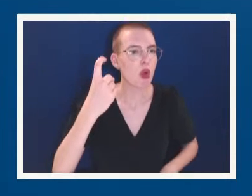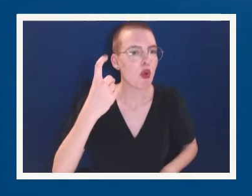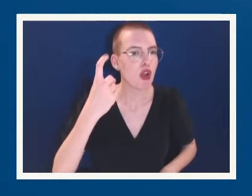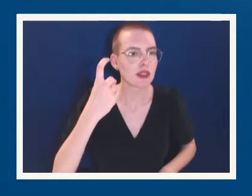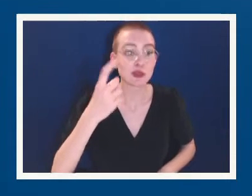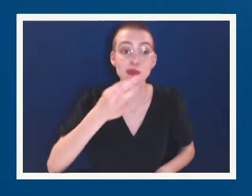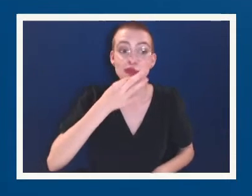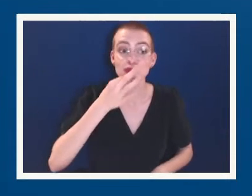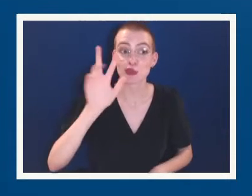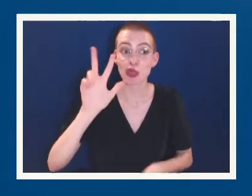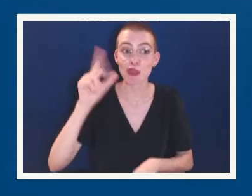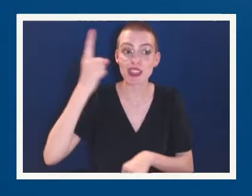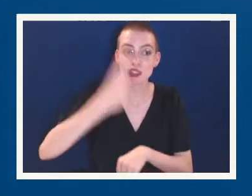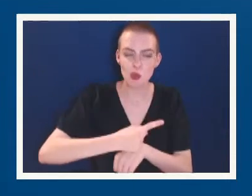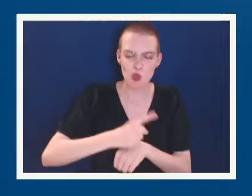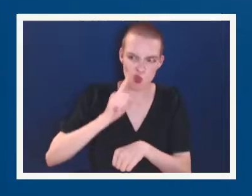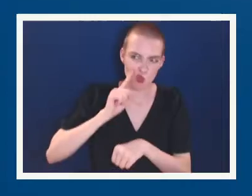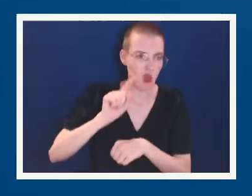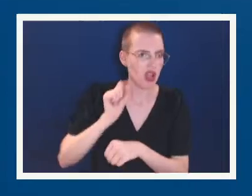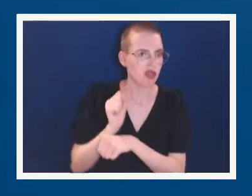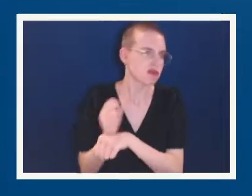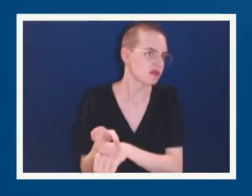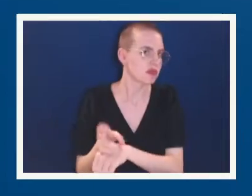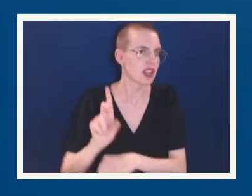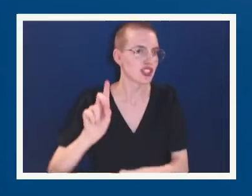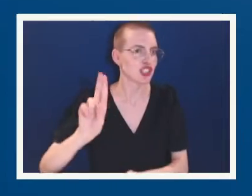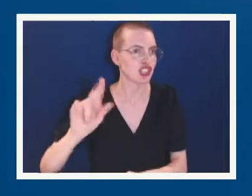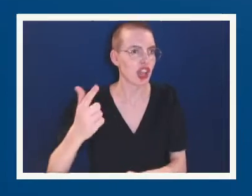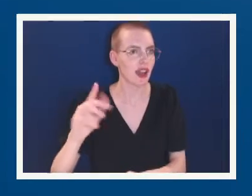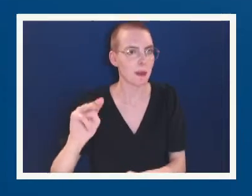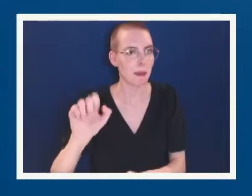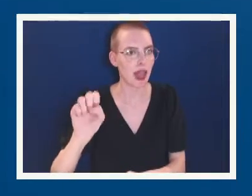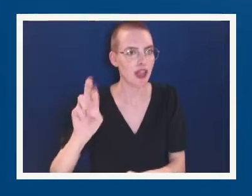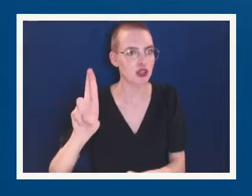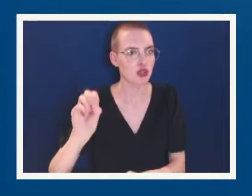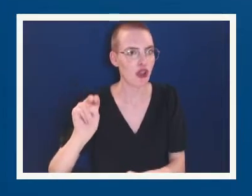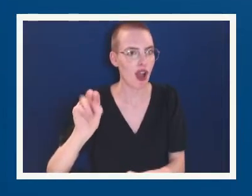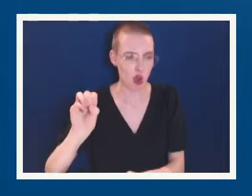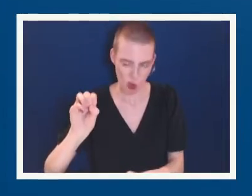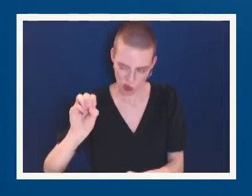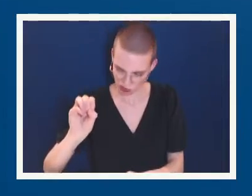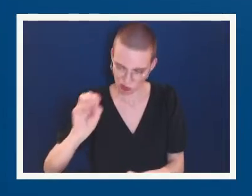days when we defeat Doug Mastriano in this governor's race.